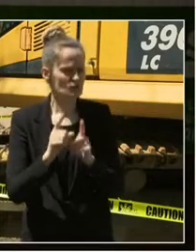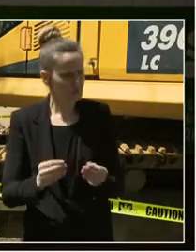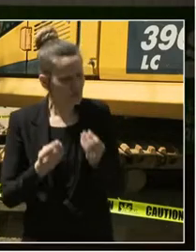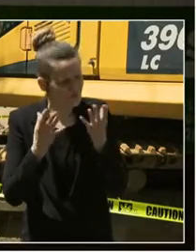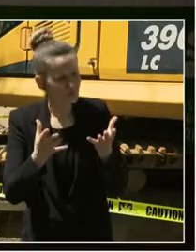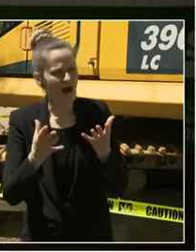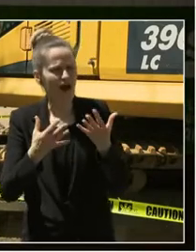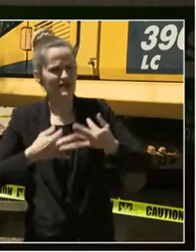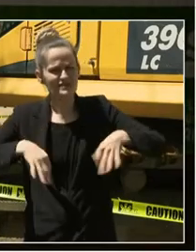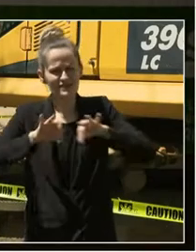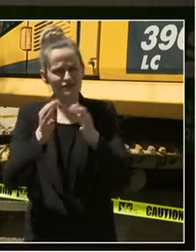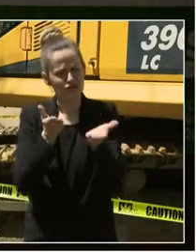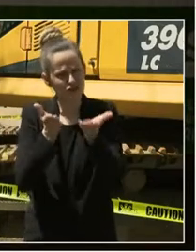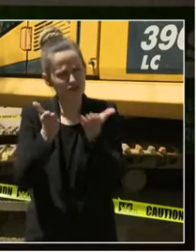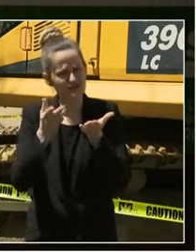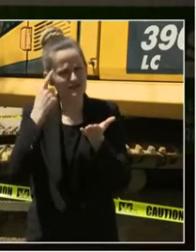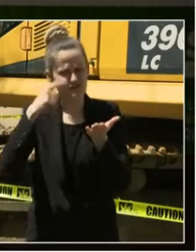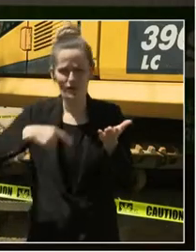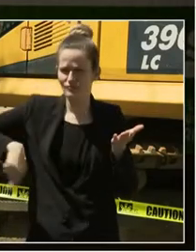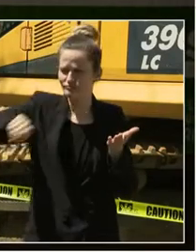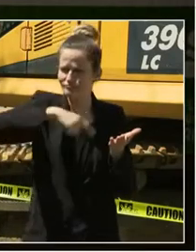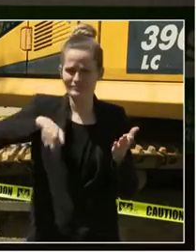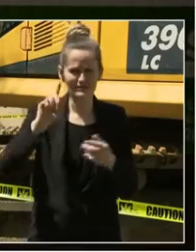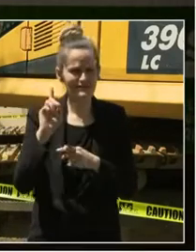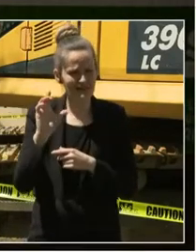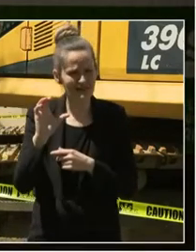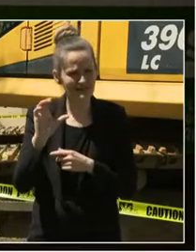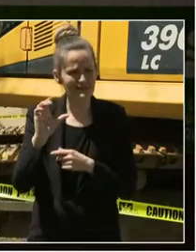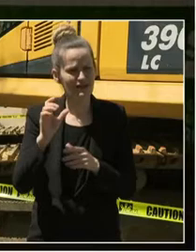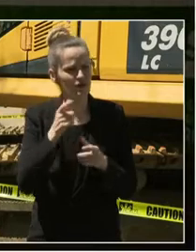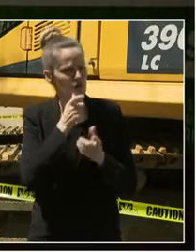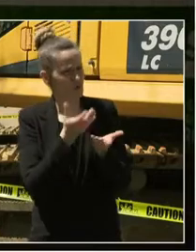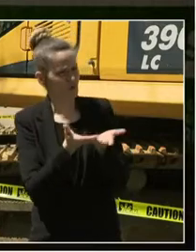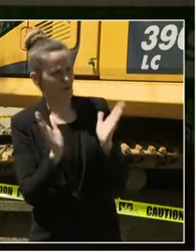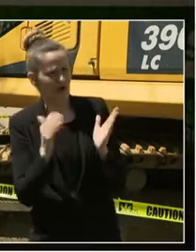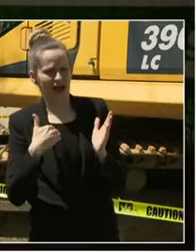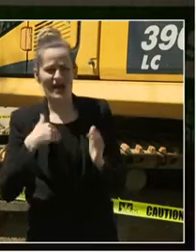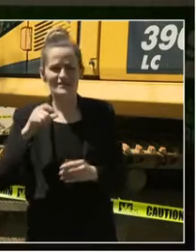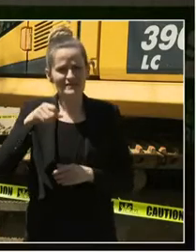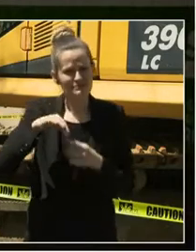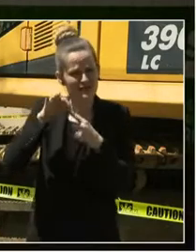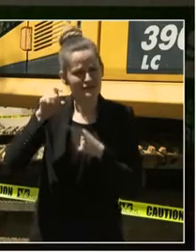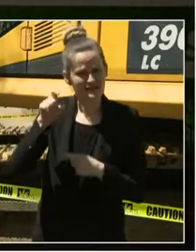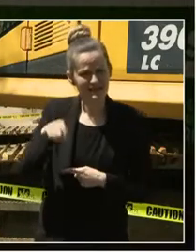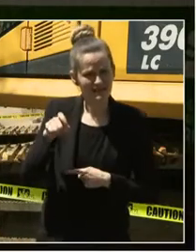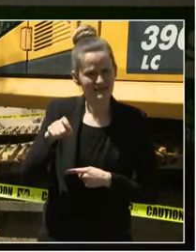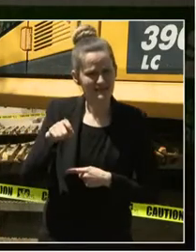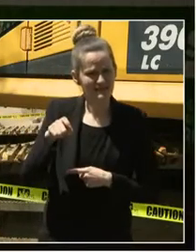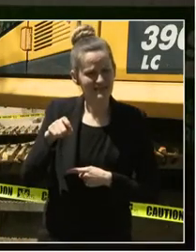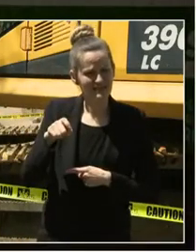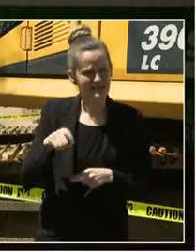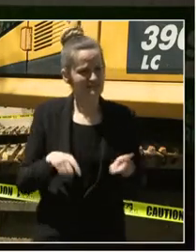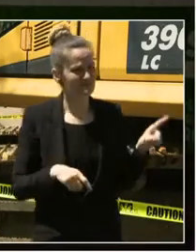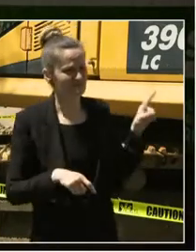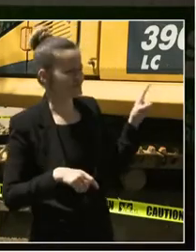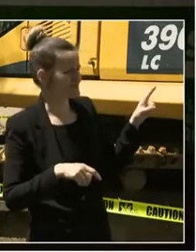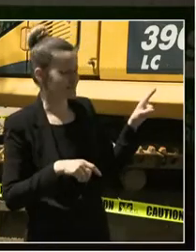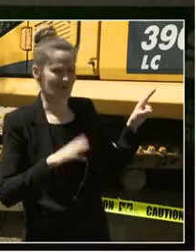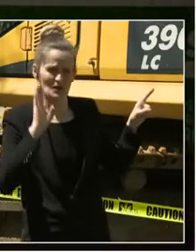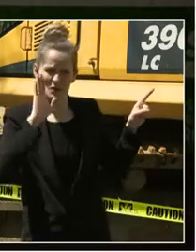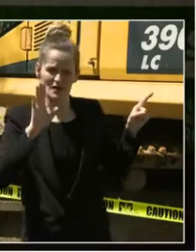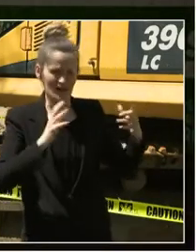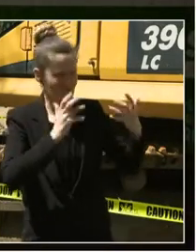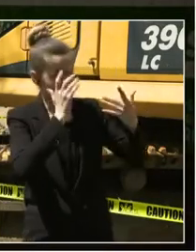needs. This project represents an opportunity for DGS to develop a custom-designed facility to meet those needs.